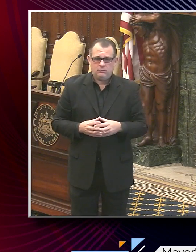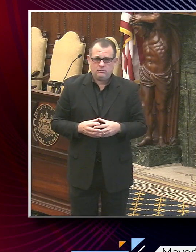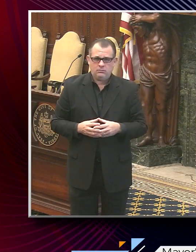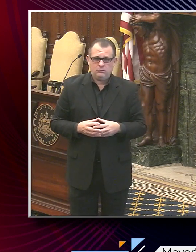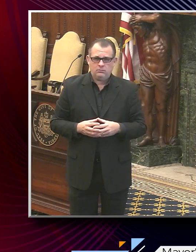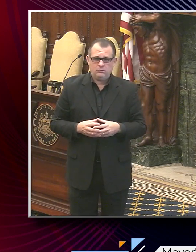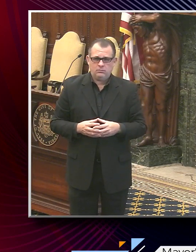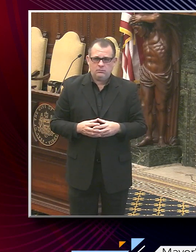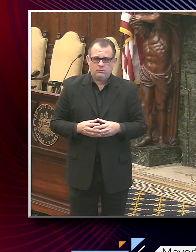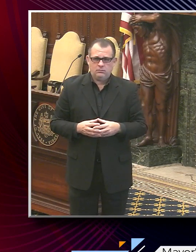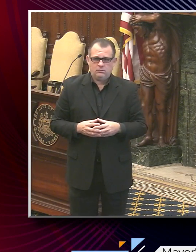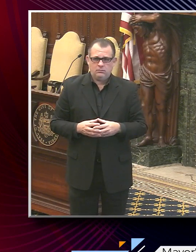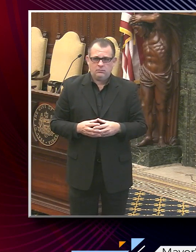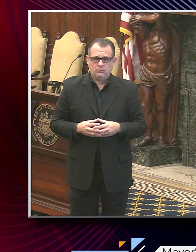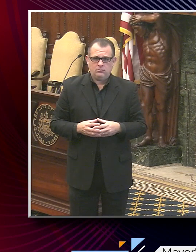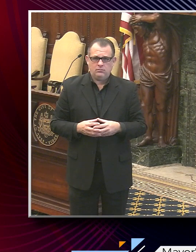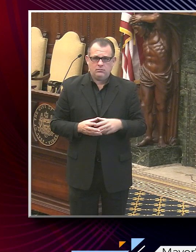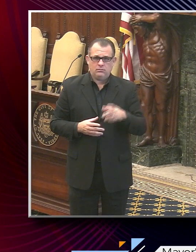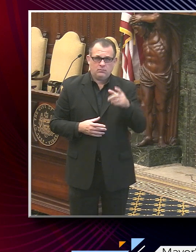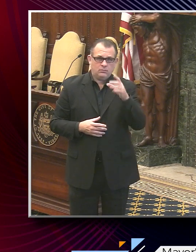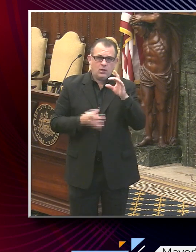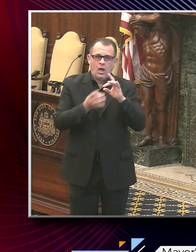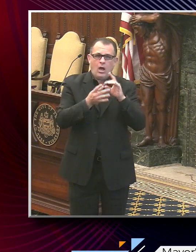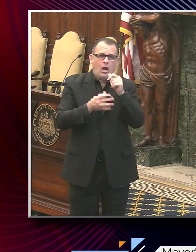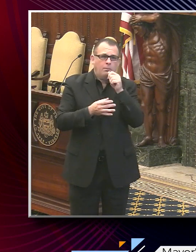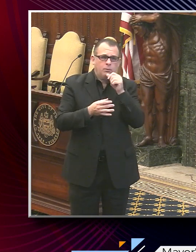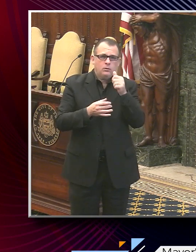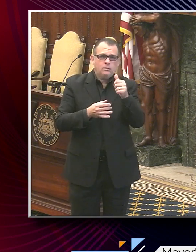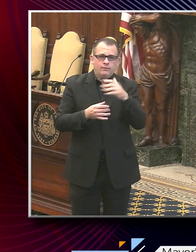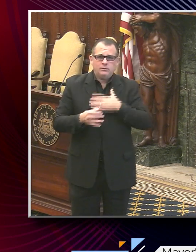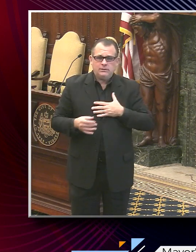Sherry, you'll have to unmute yourself there.